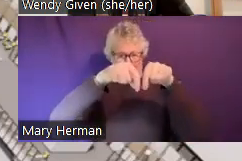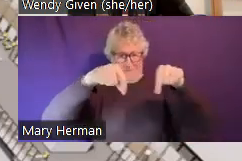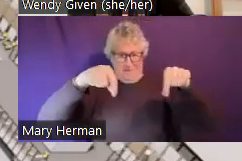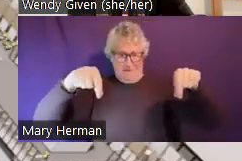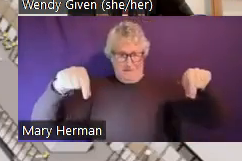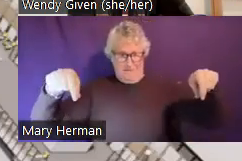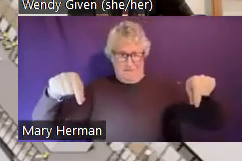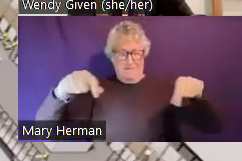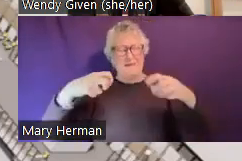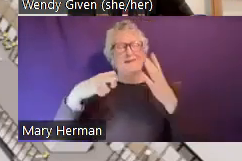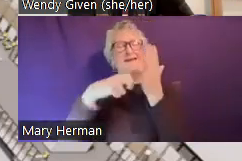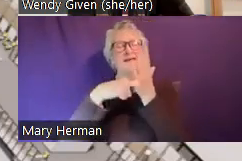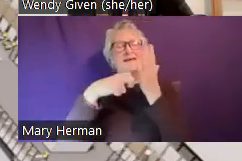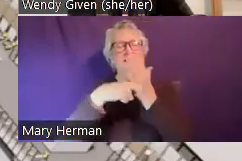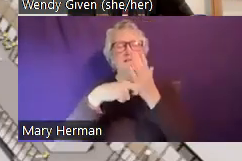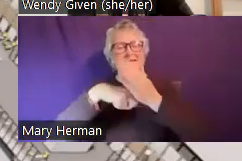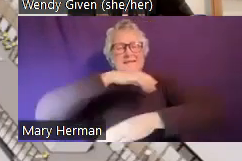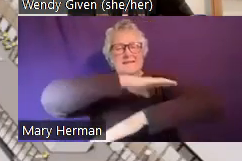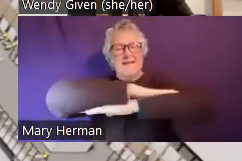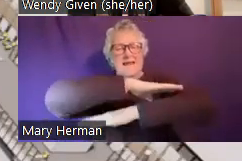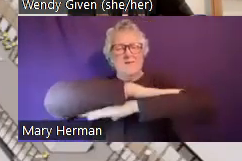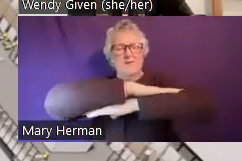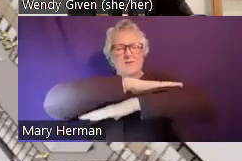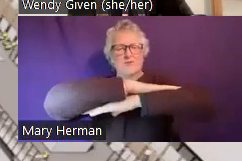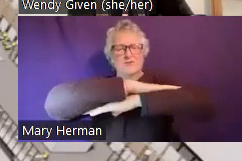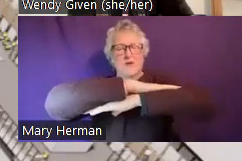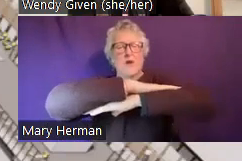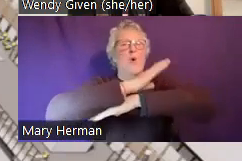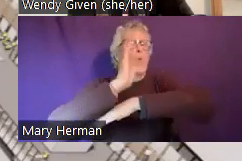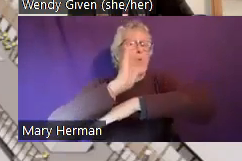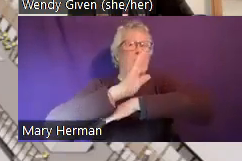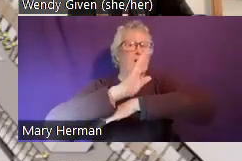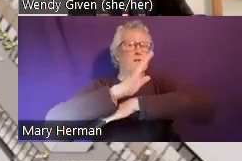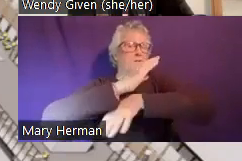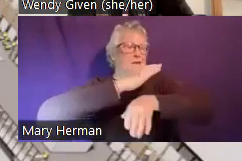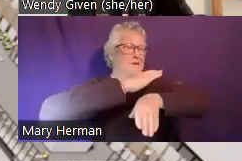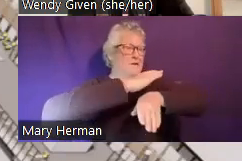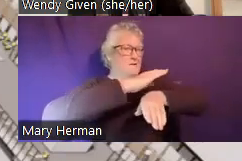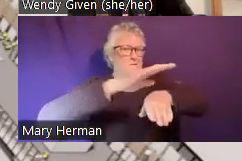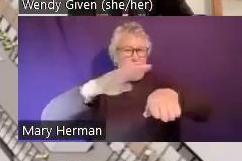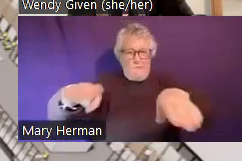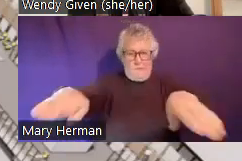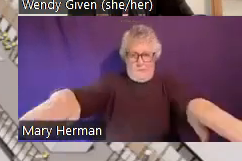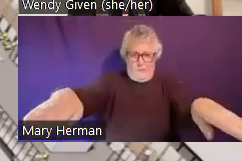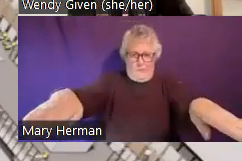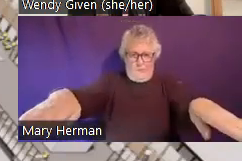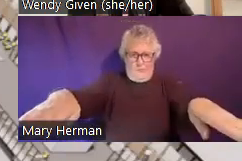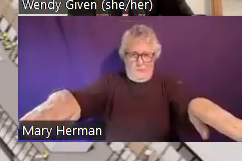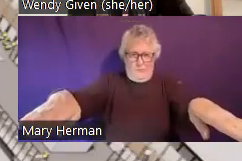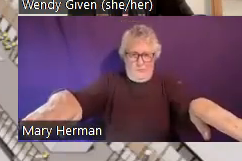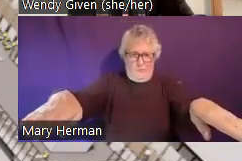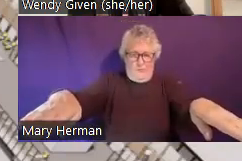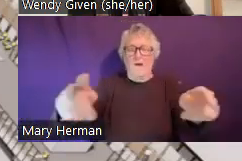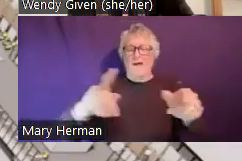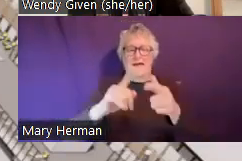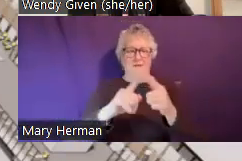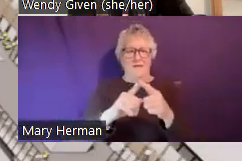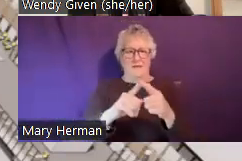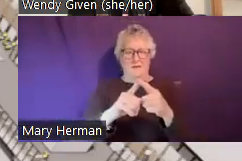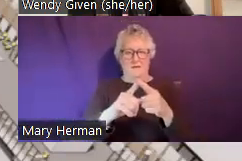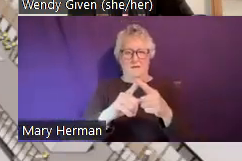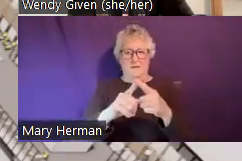get turned to this orientation, and you'll flow through the ticket lines this